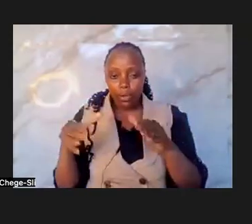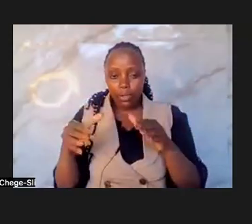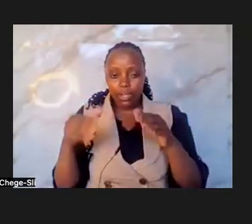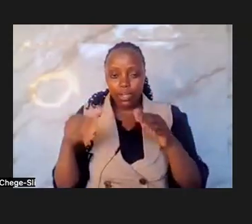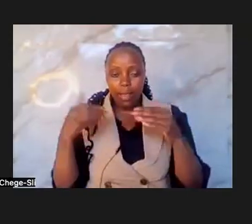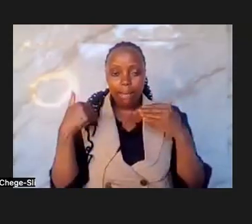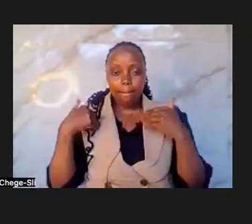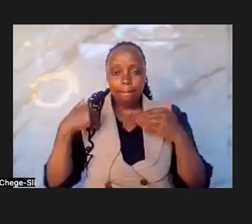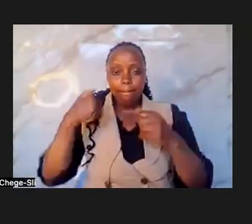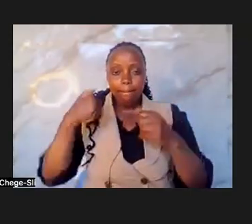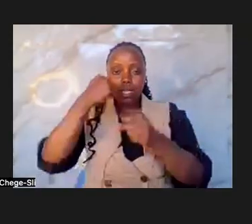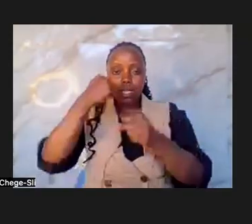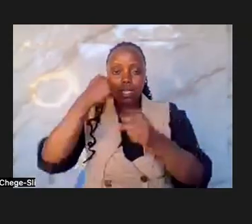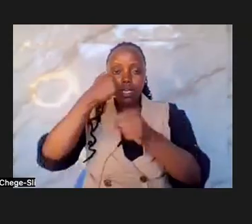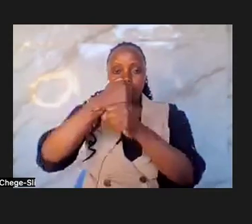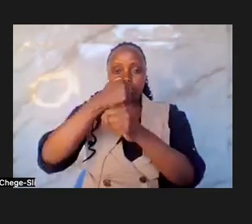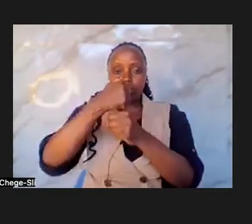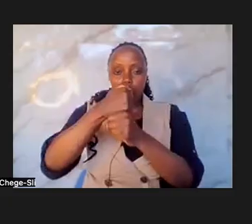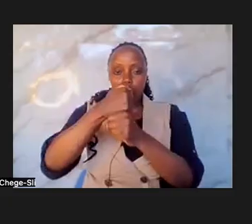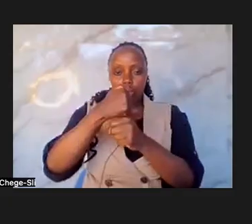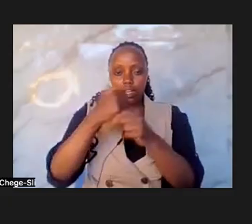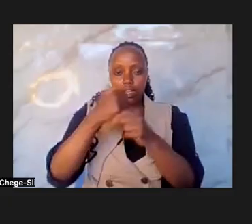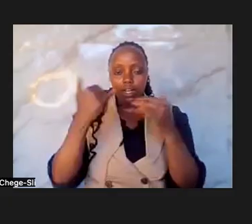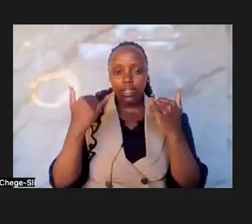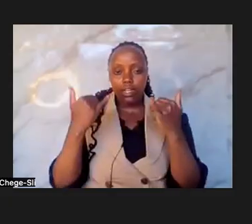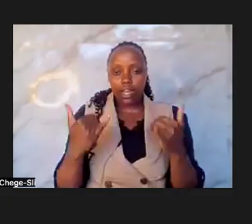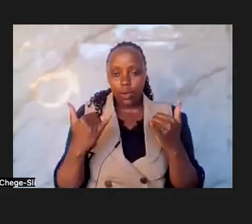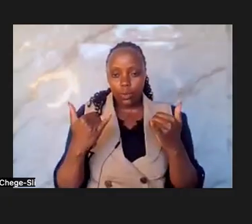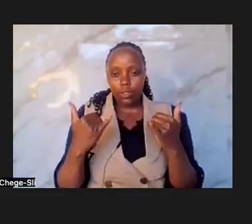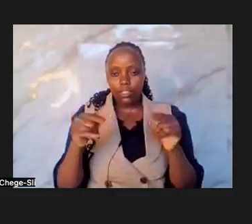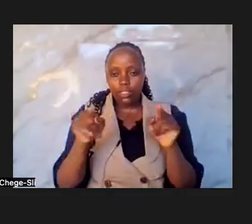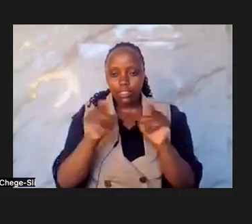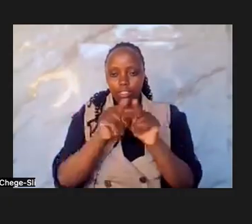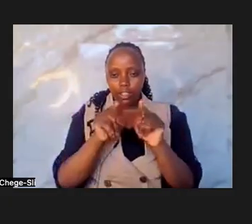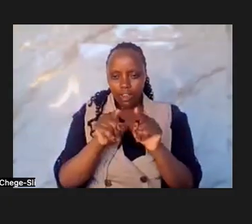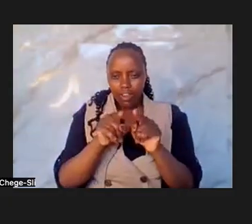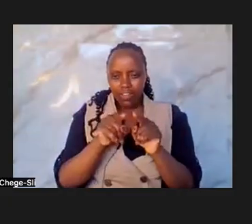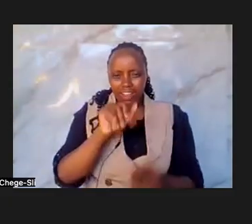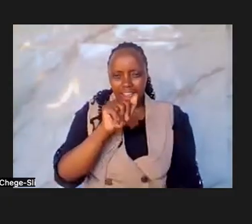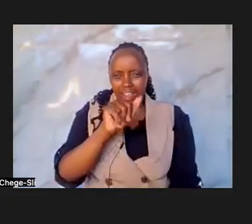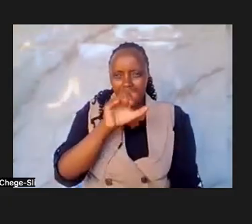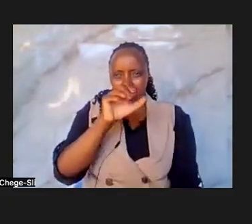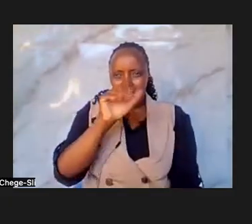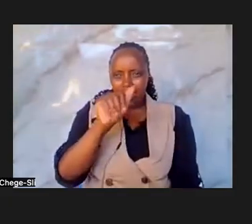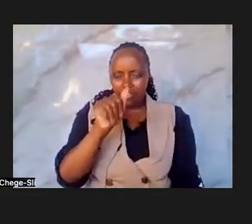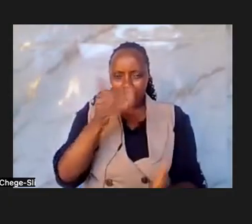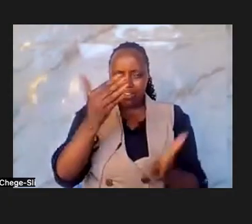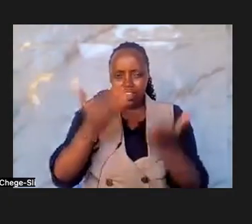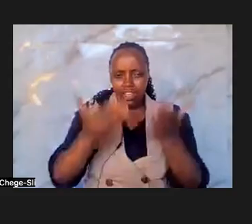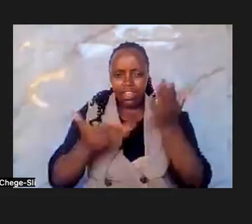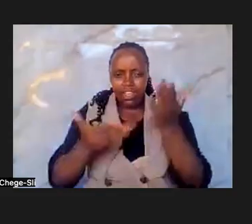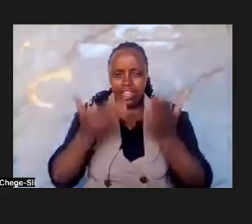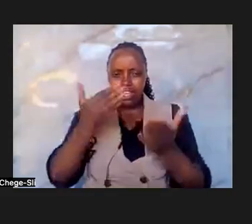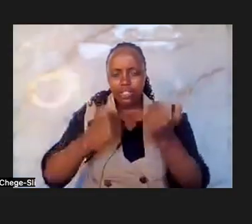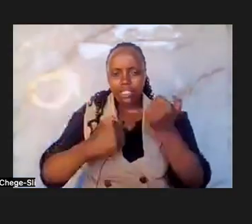support officer to help integrate FGM prevention and response into the services provided in a model health facility, which is in